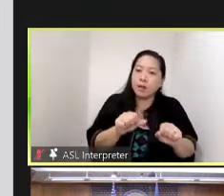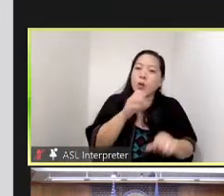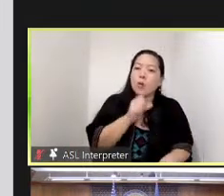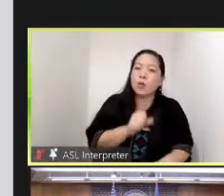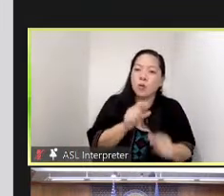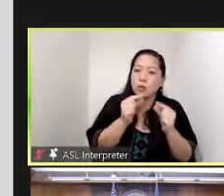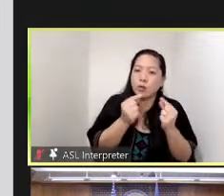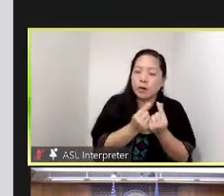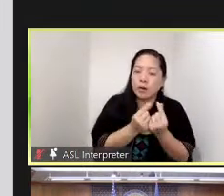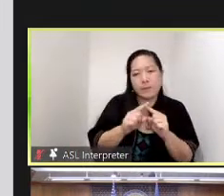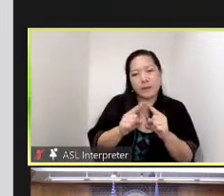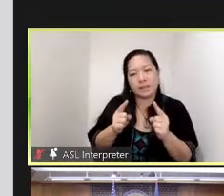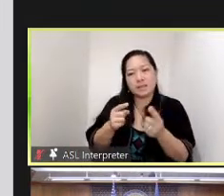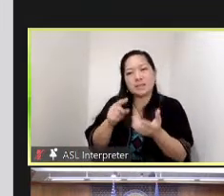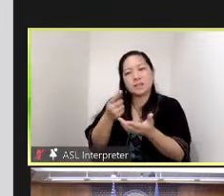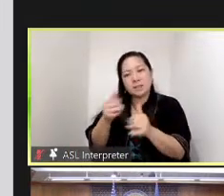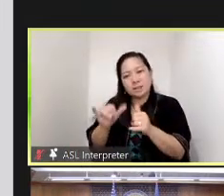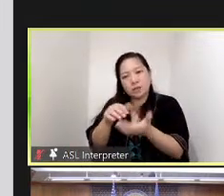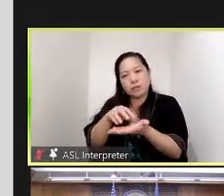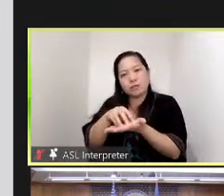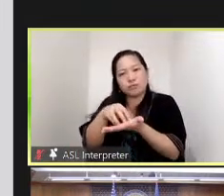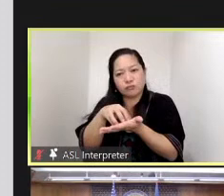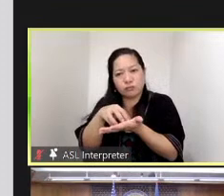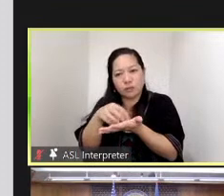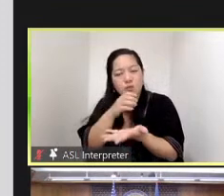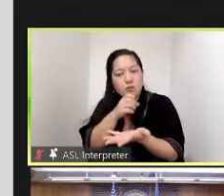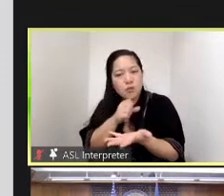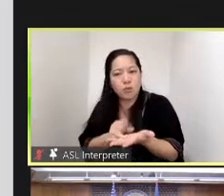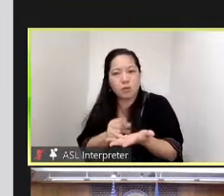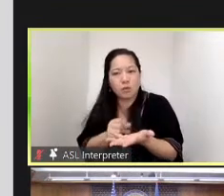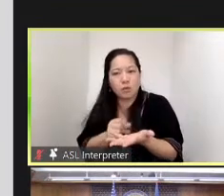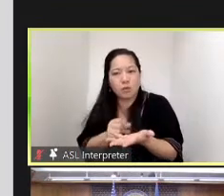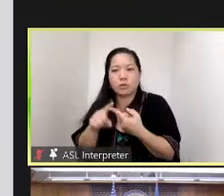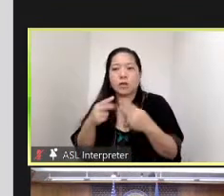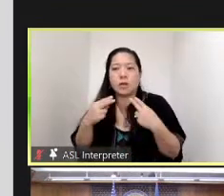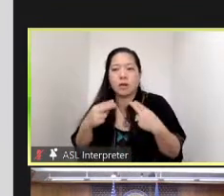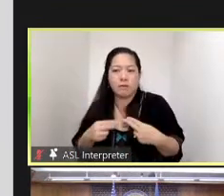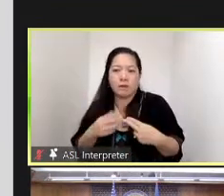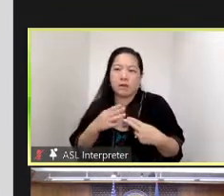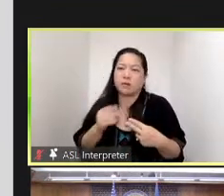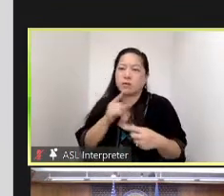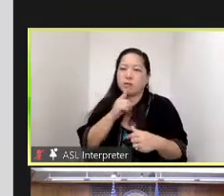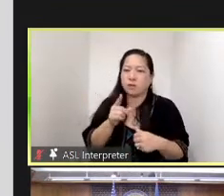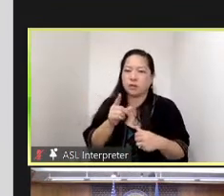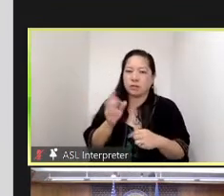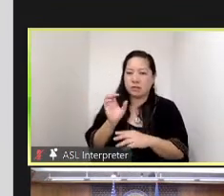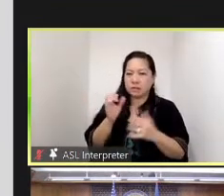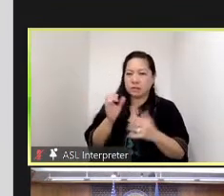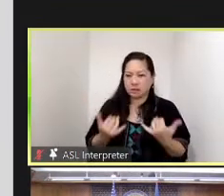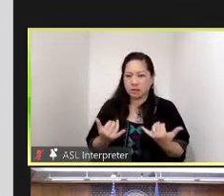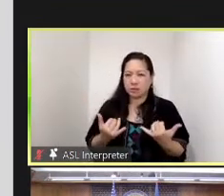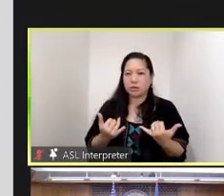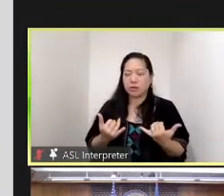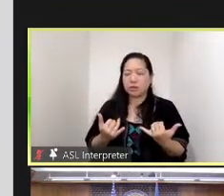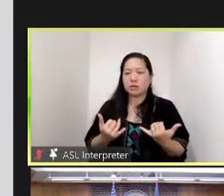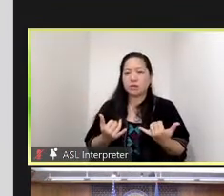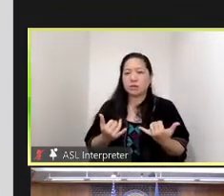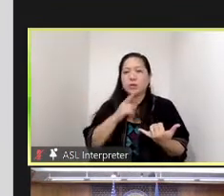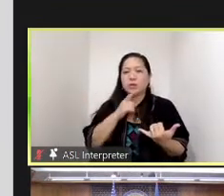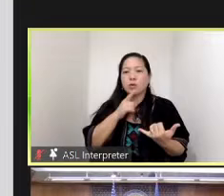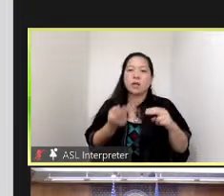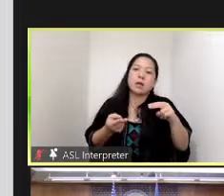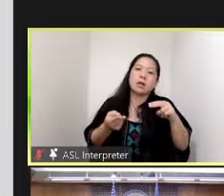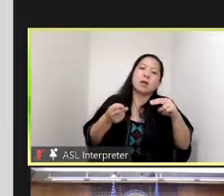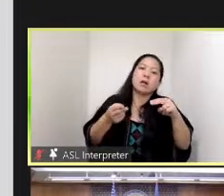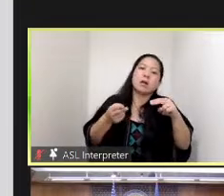necessarily frail, and they are still vulnerable. And so this is a little alarming to see that they have now gone above the case rates of the 18